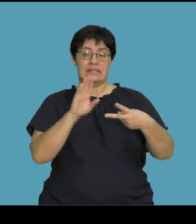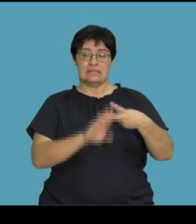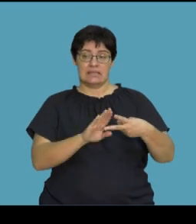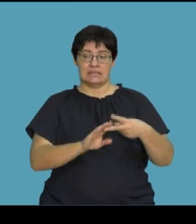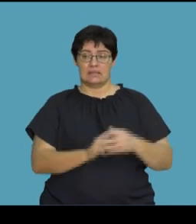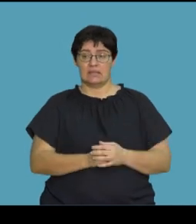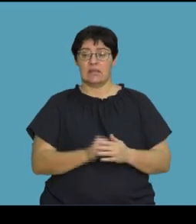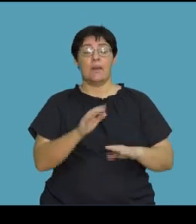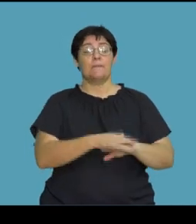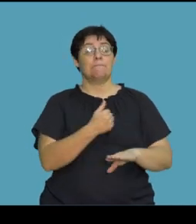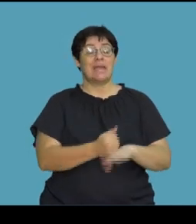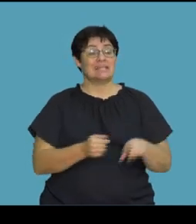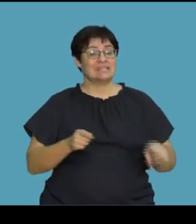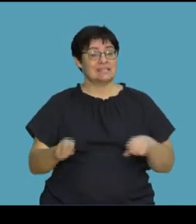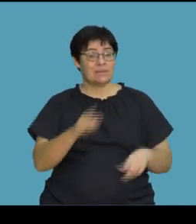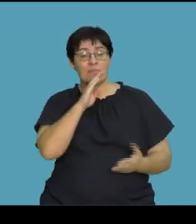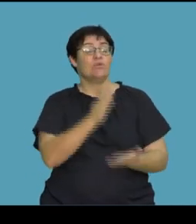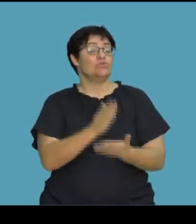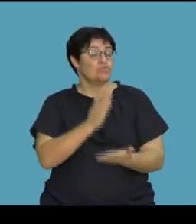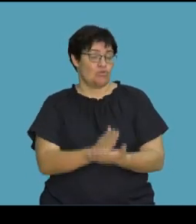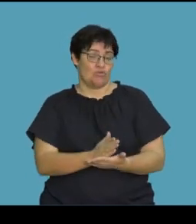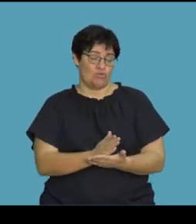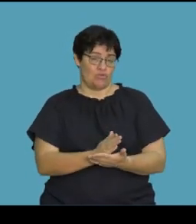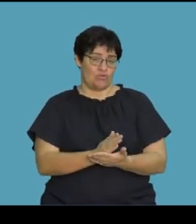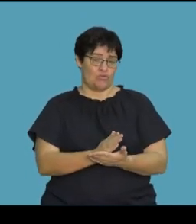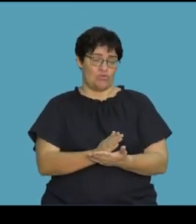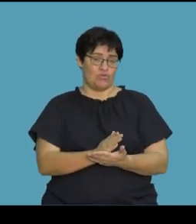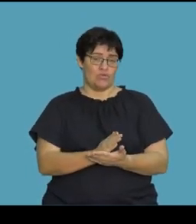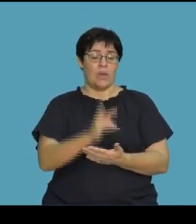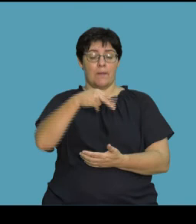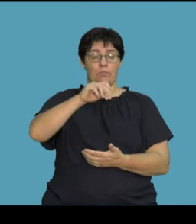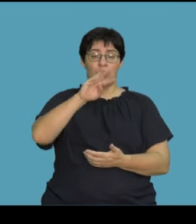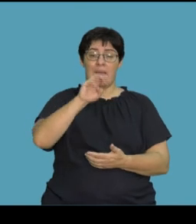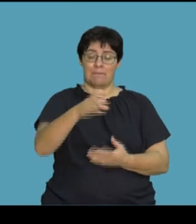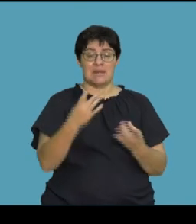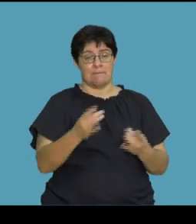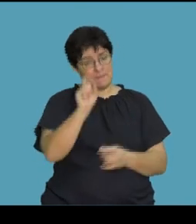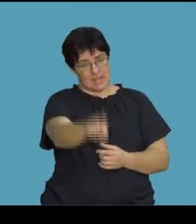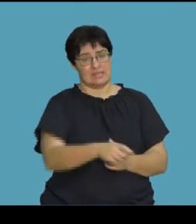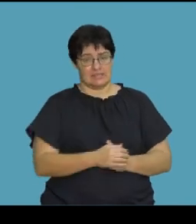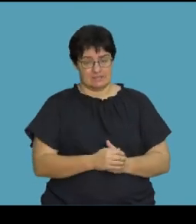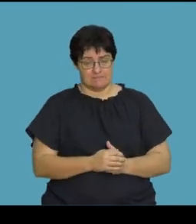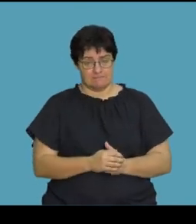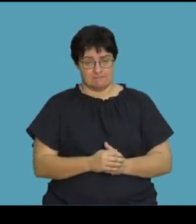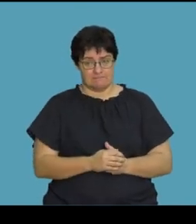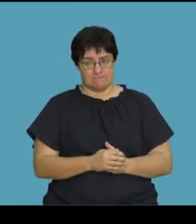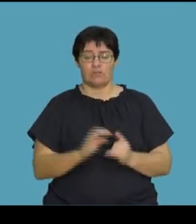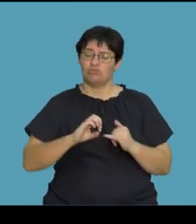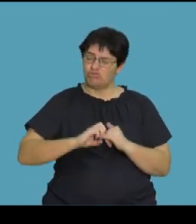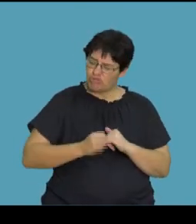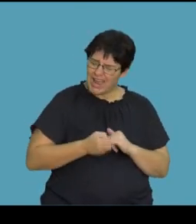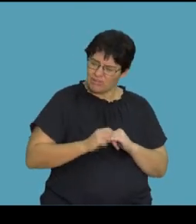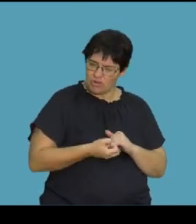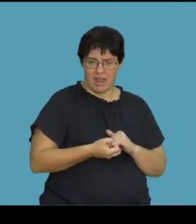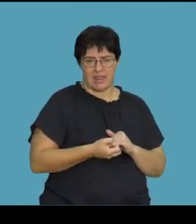is our bases, we always need to make sure that they are prime numbers, right?